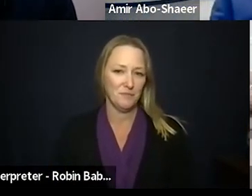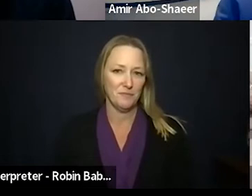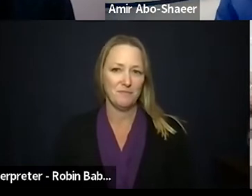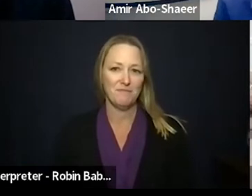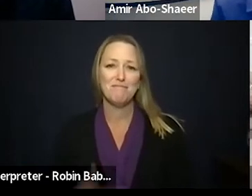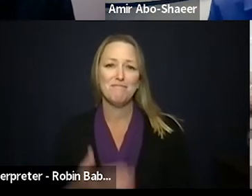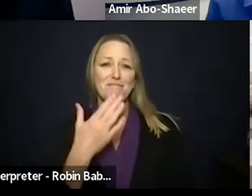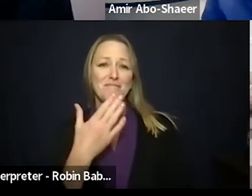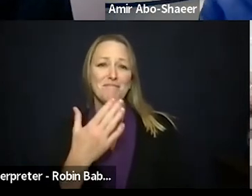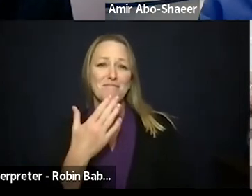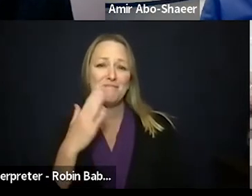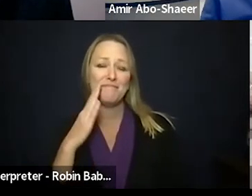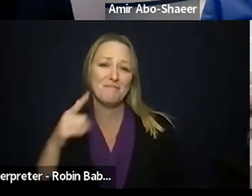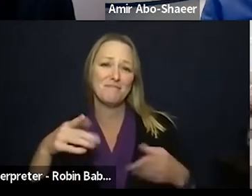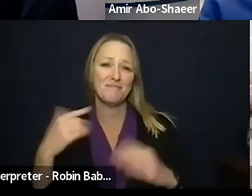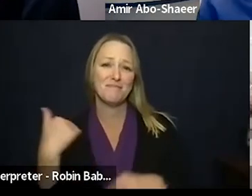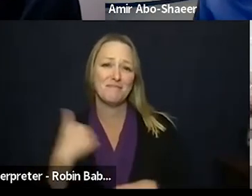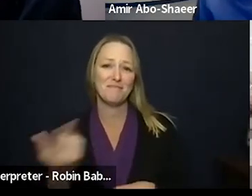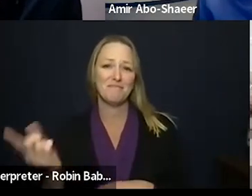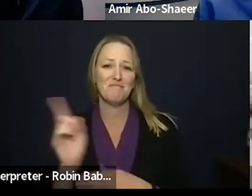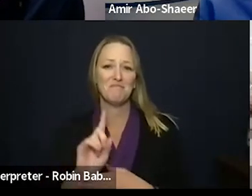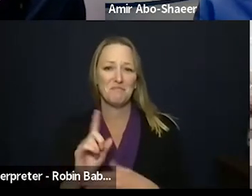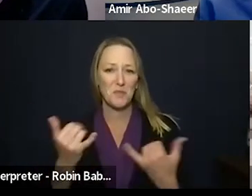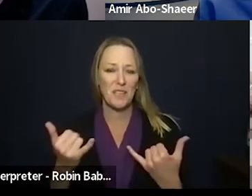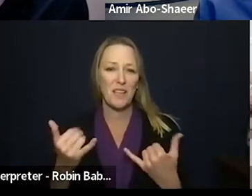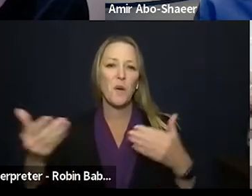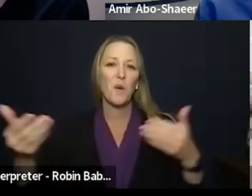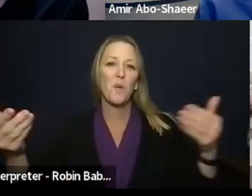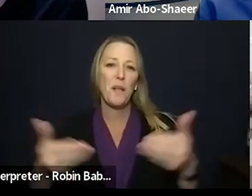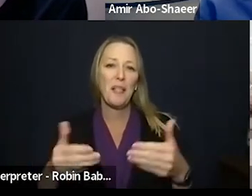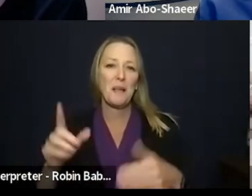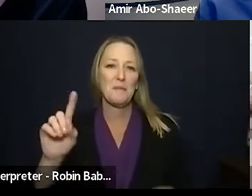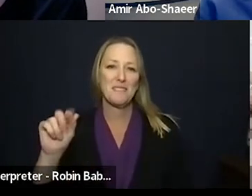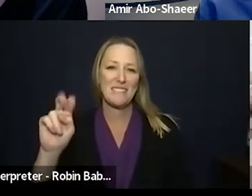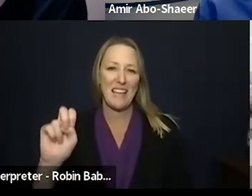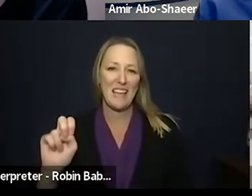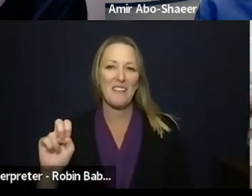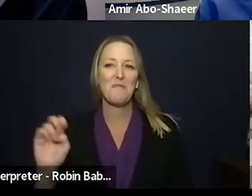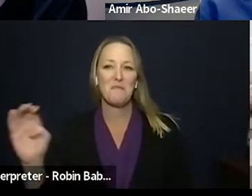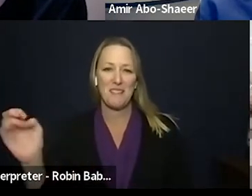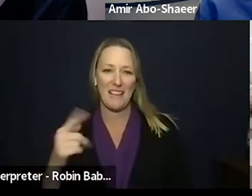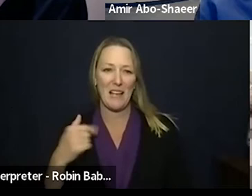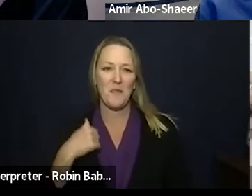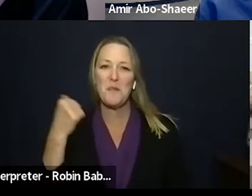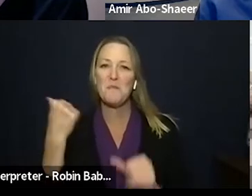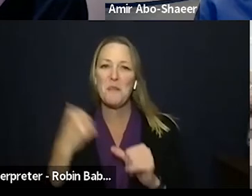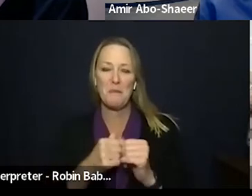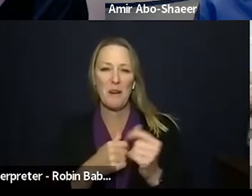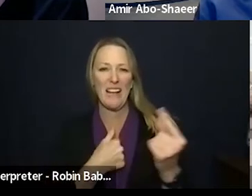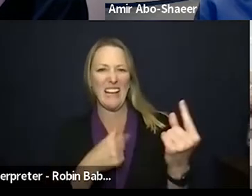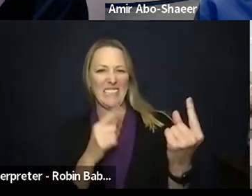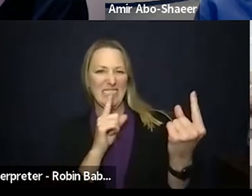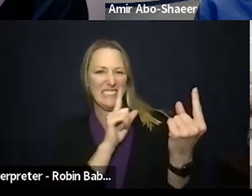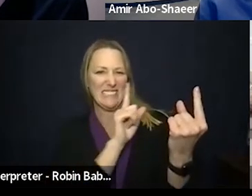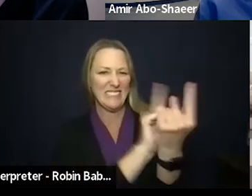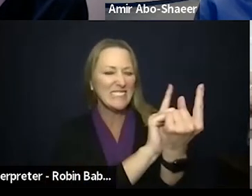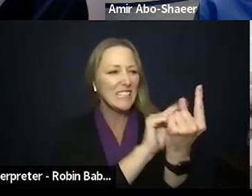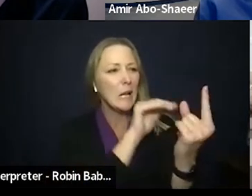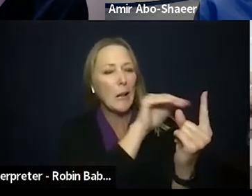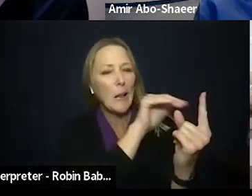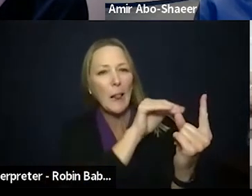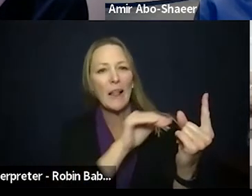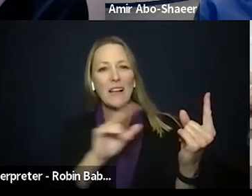thank you all for having us today want to welcome dave hetjunk back i remember going to dave in 2008